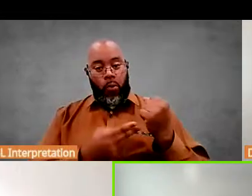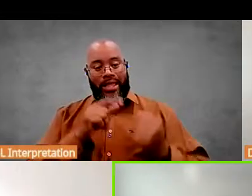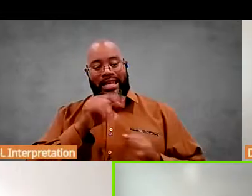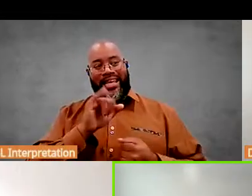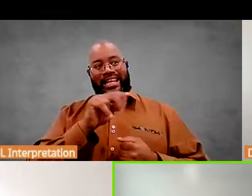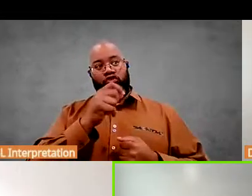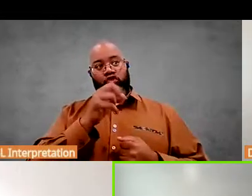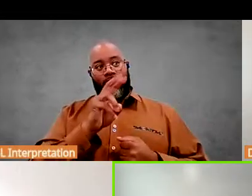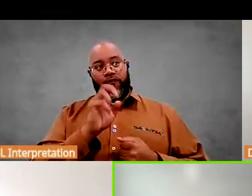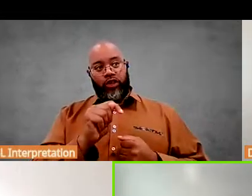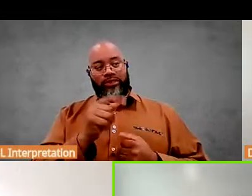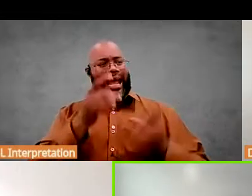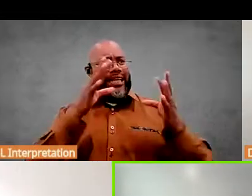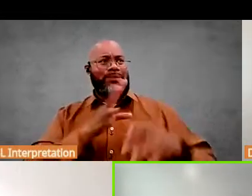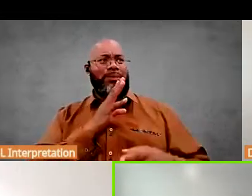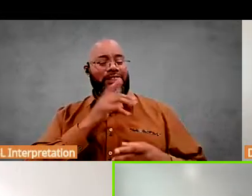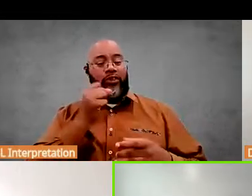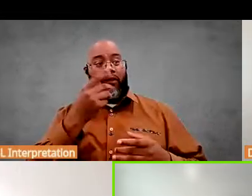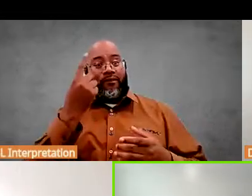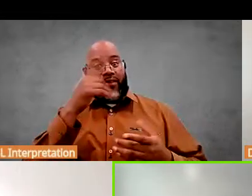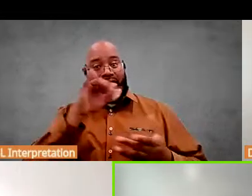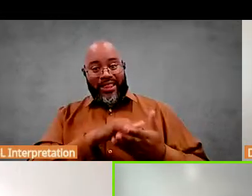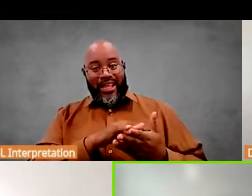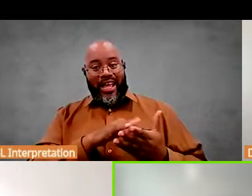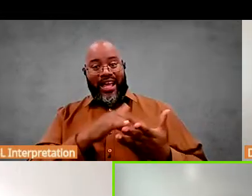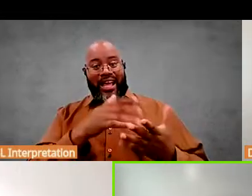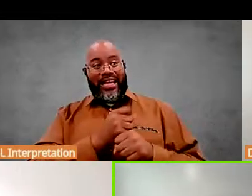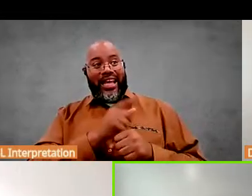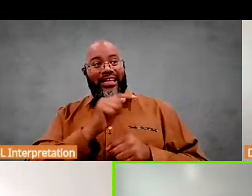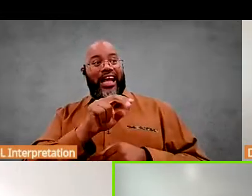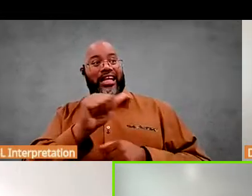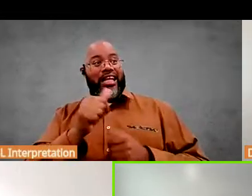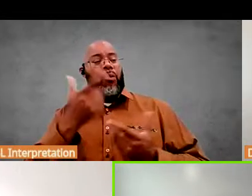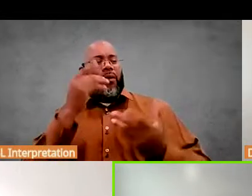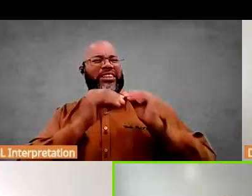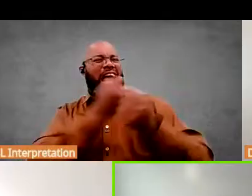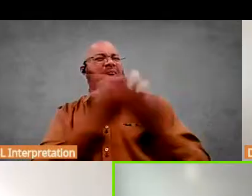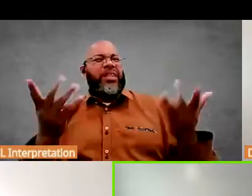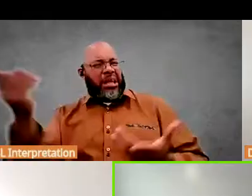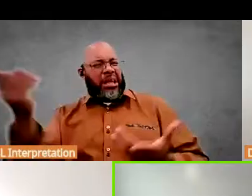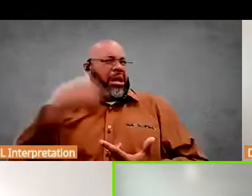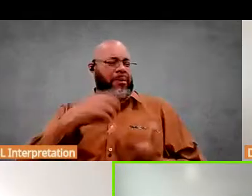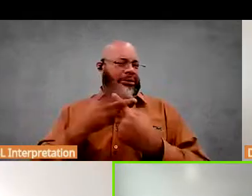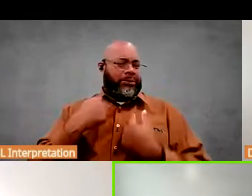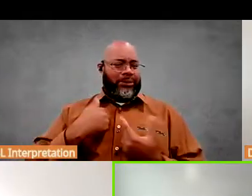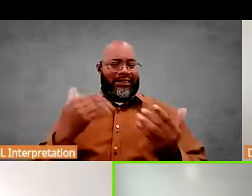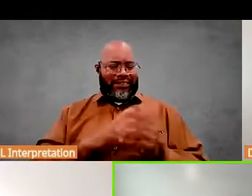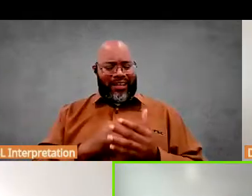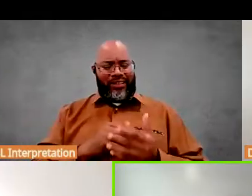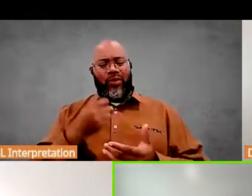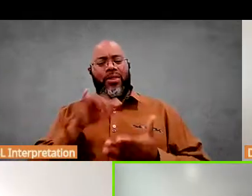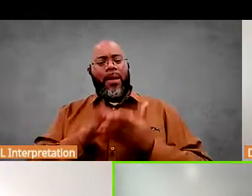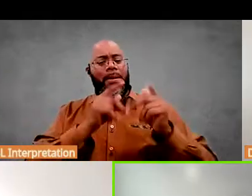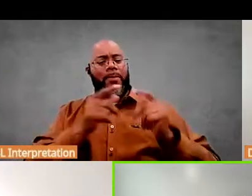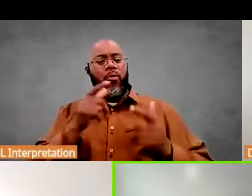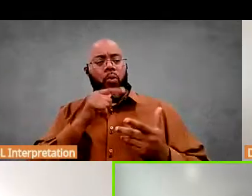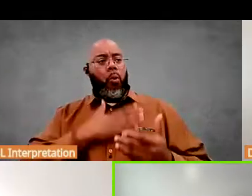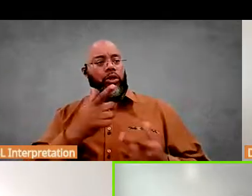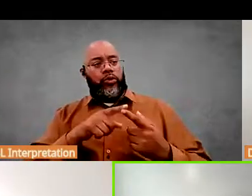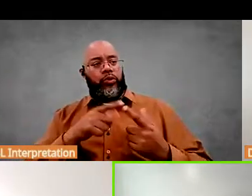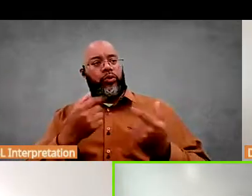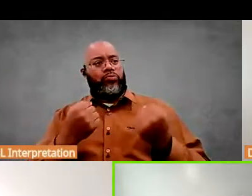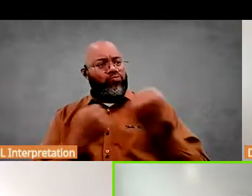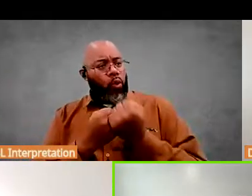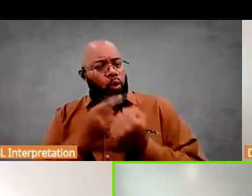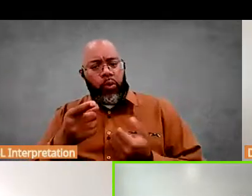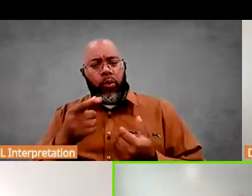hate speaking. So Oh, for David was like, we're gonna get Tanya in and she's gonna fix everything. So Yeah. again, there are people who are willing to champion you and like